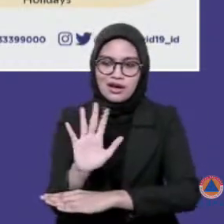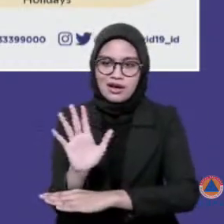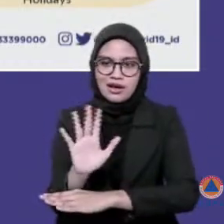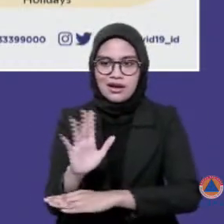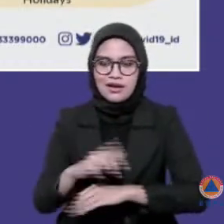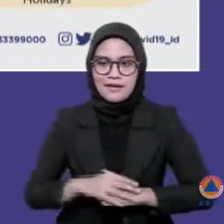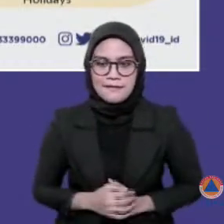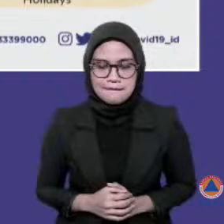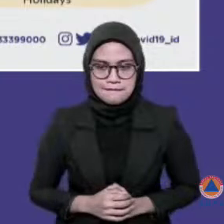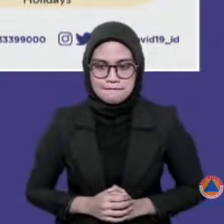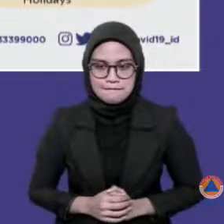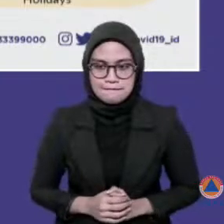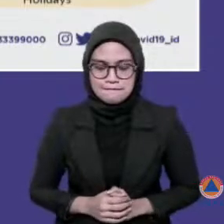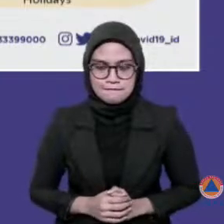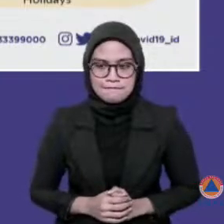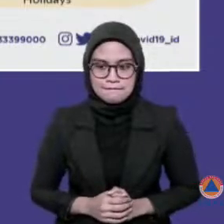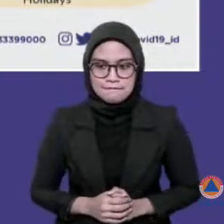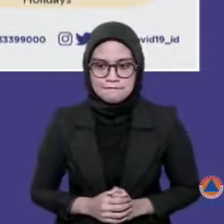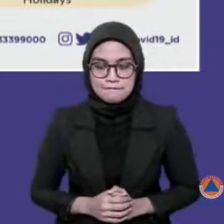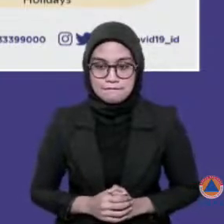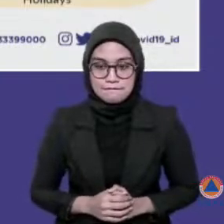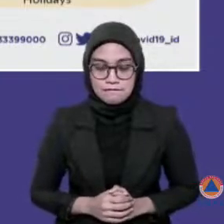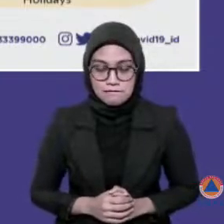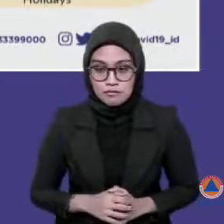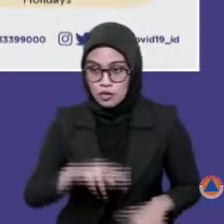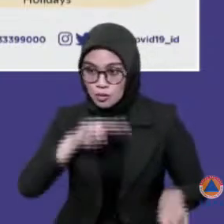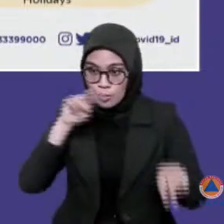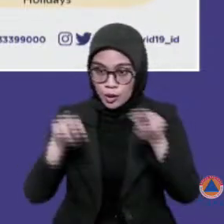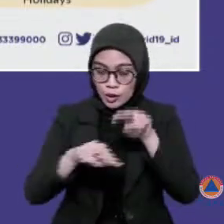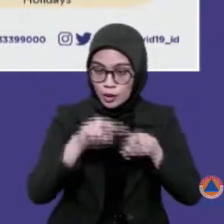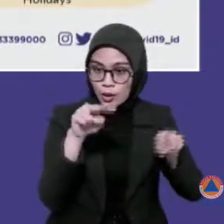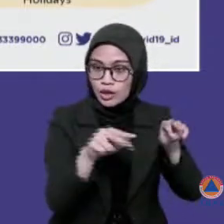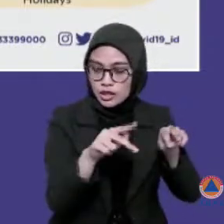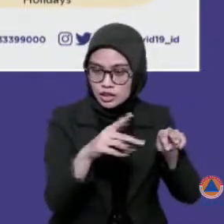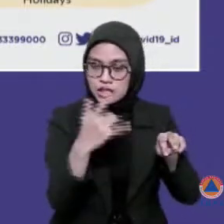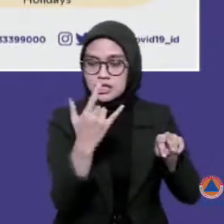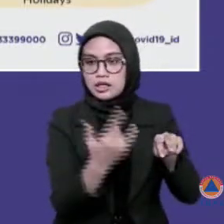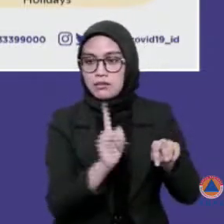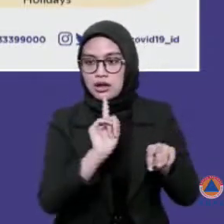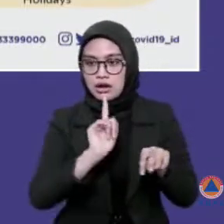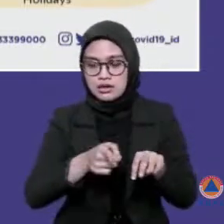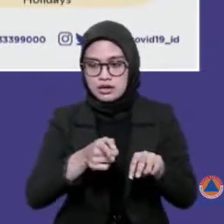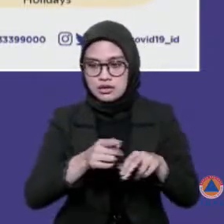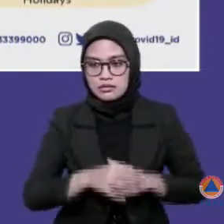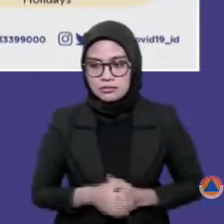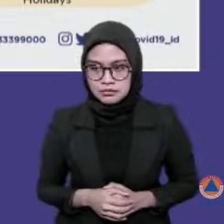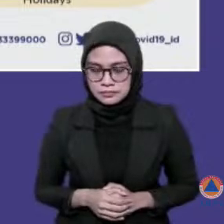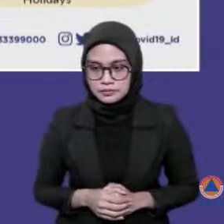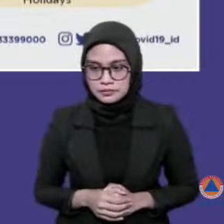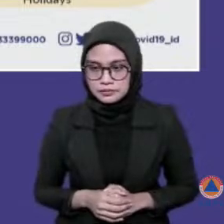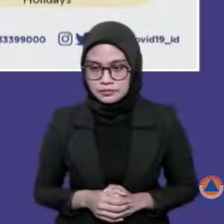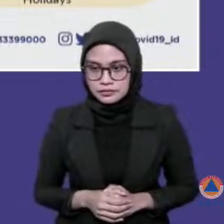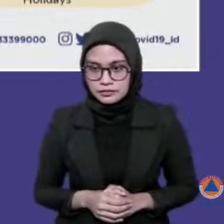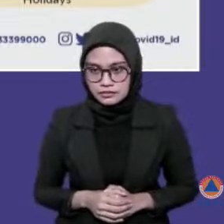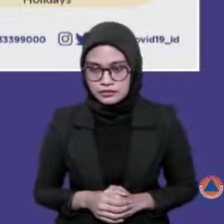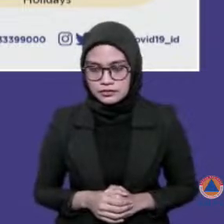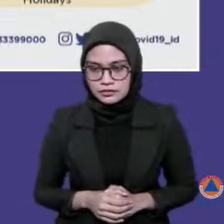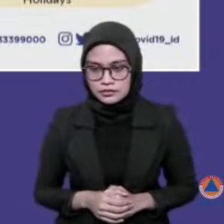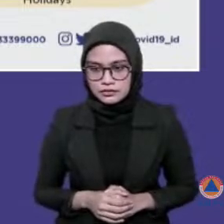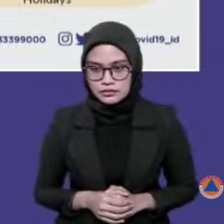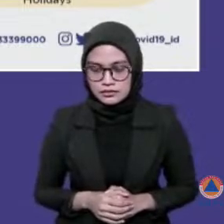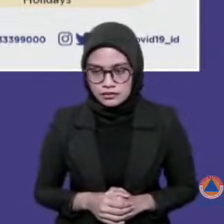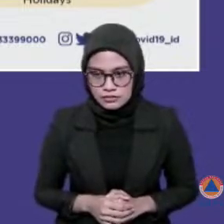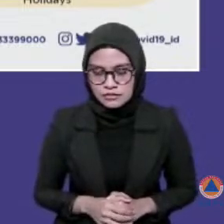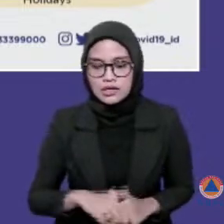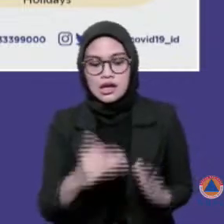Third, the monitoring community social activities by stipulating the obligation to establish a